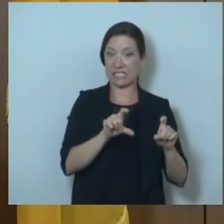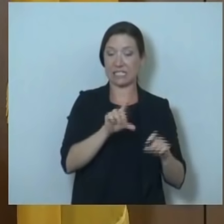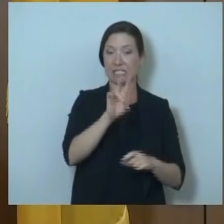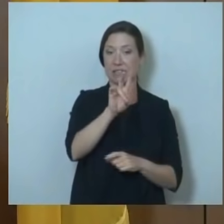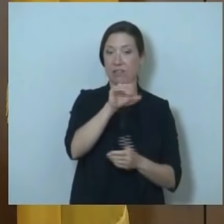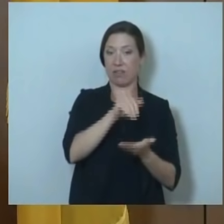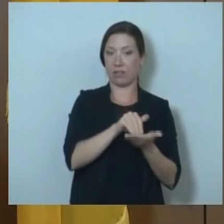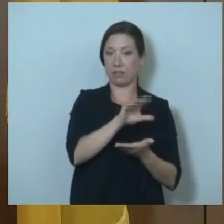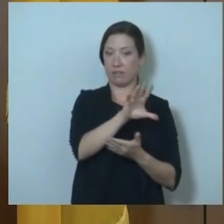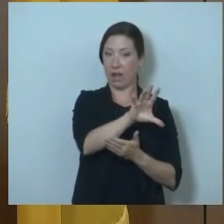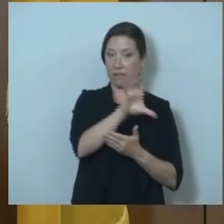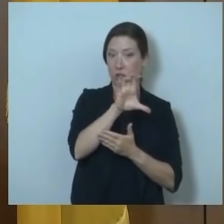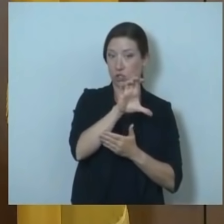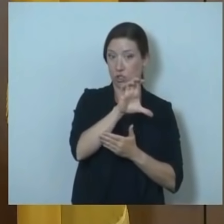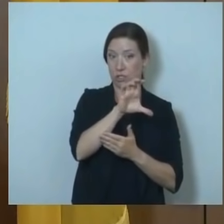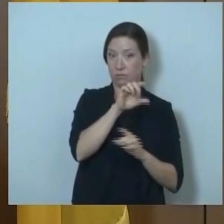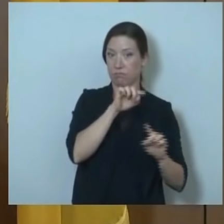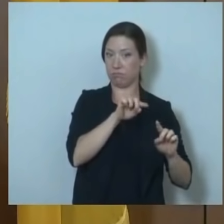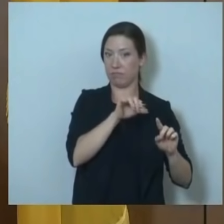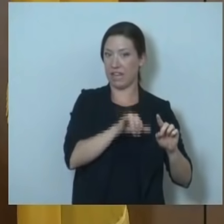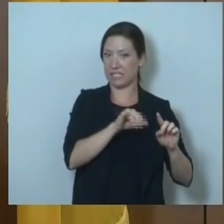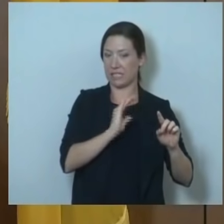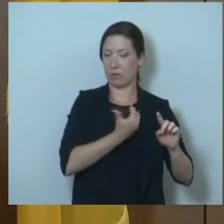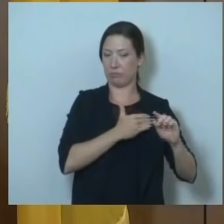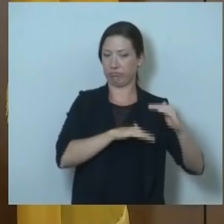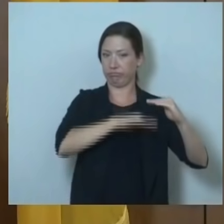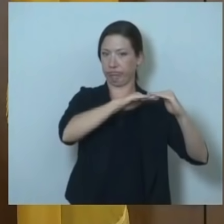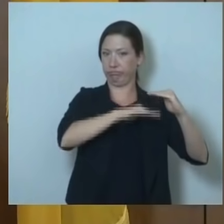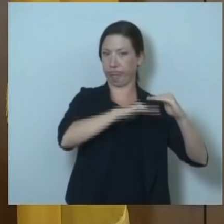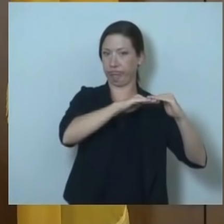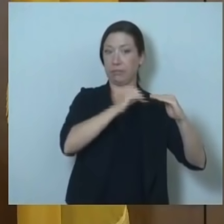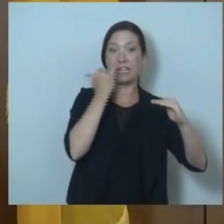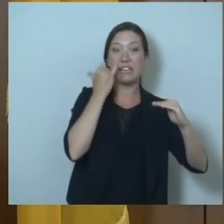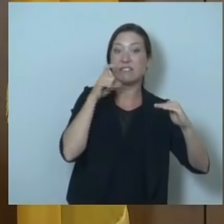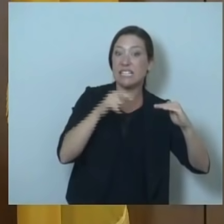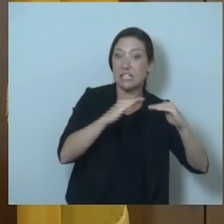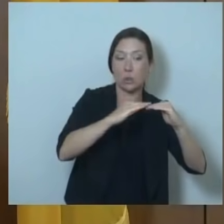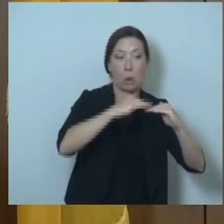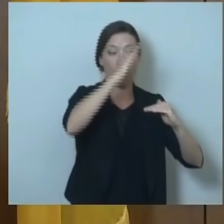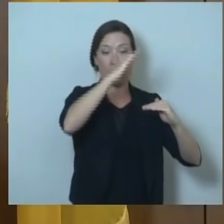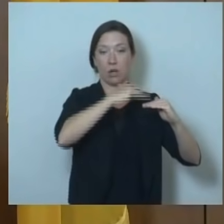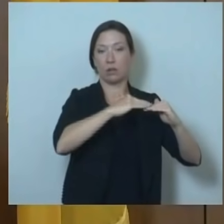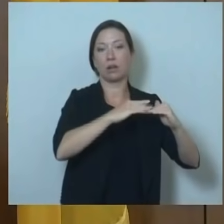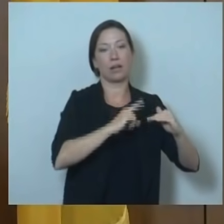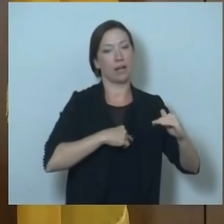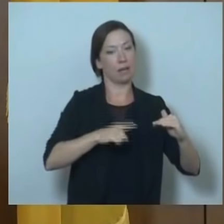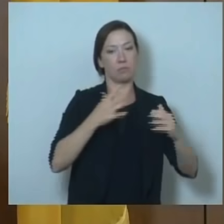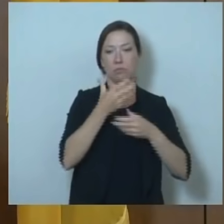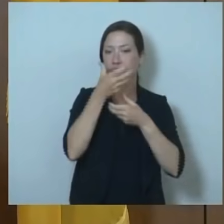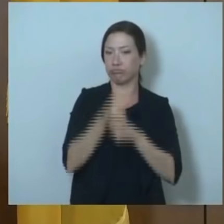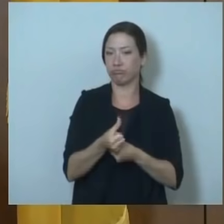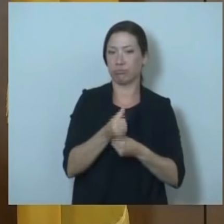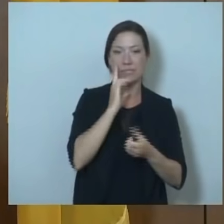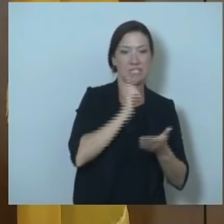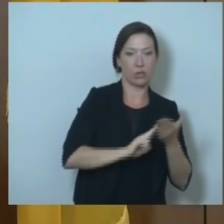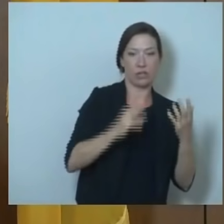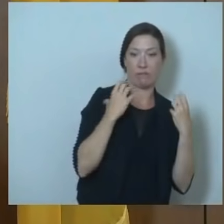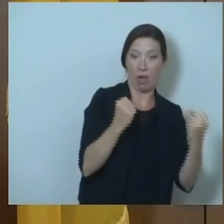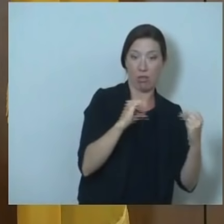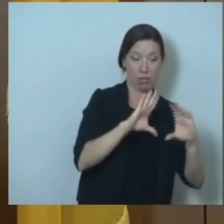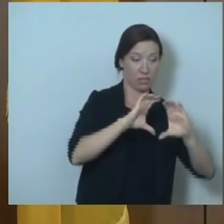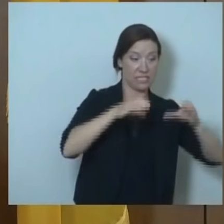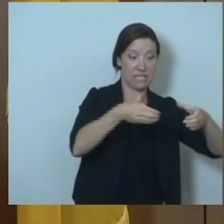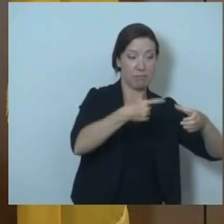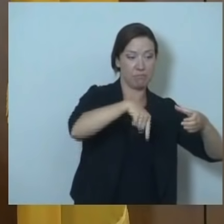7,500, and if we needed to go beyond that, I have no doubt that the Secretary of Health and that team could do